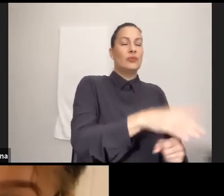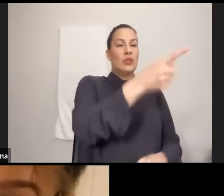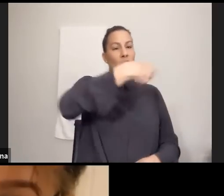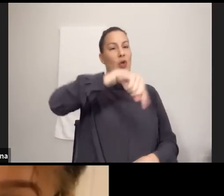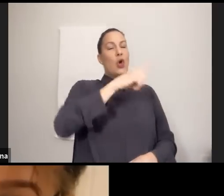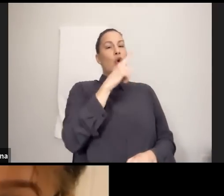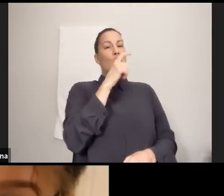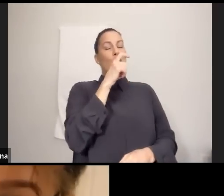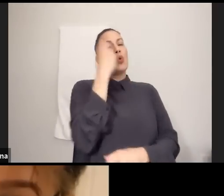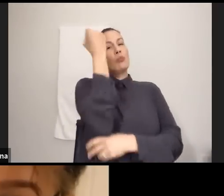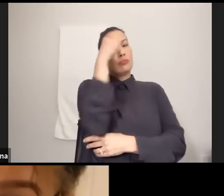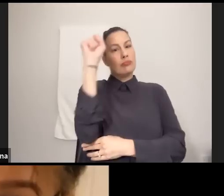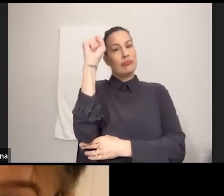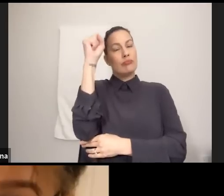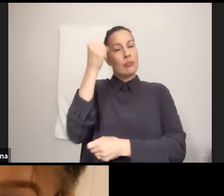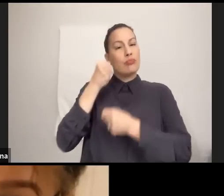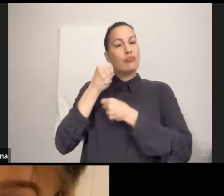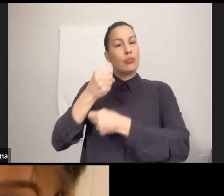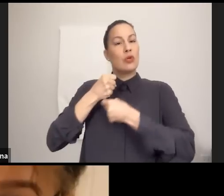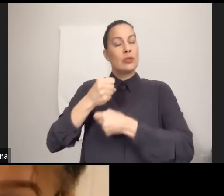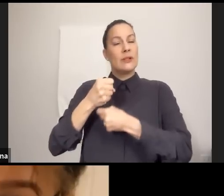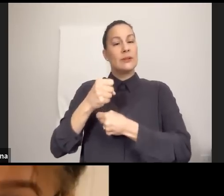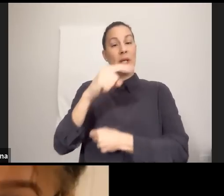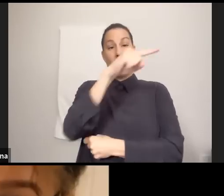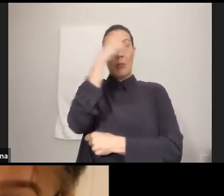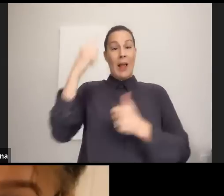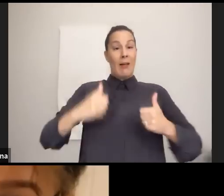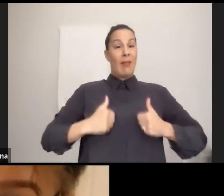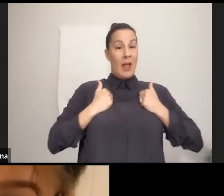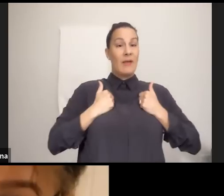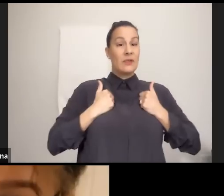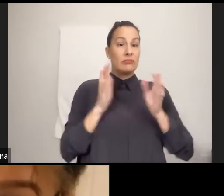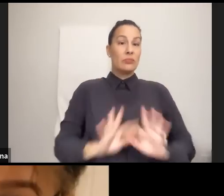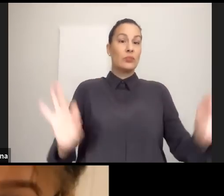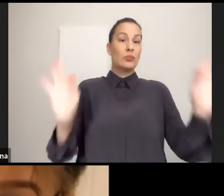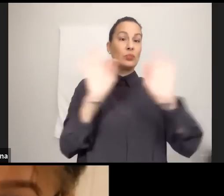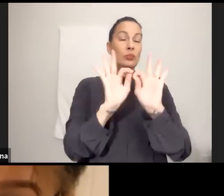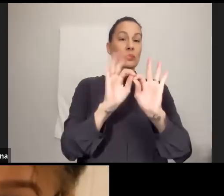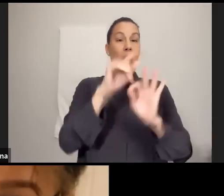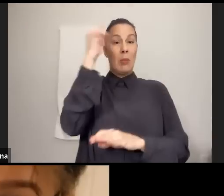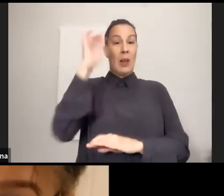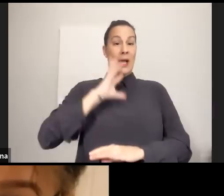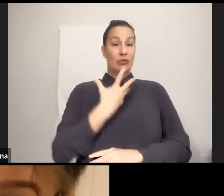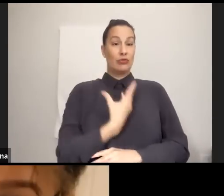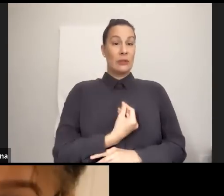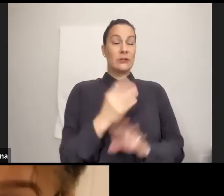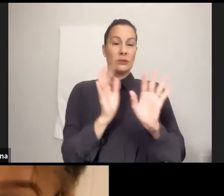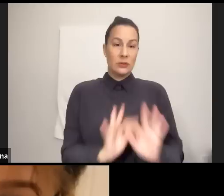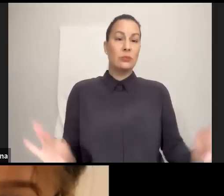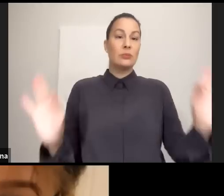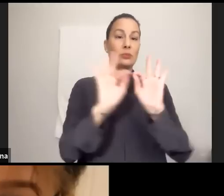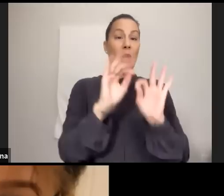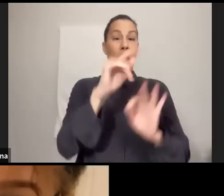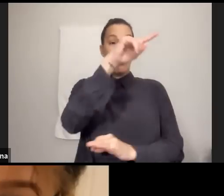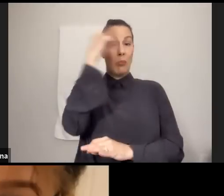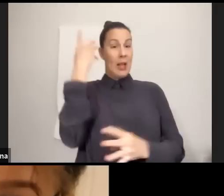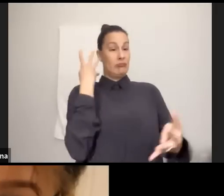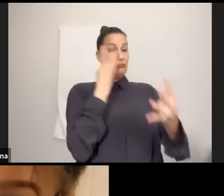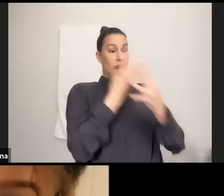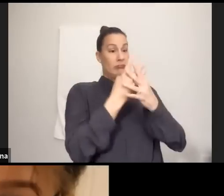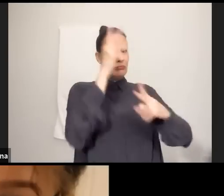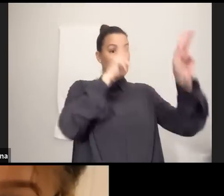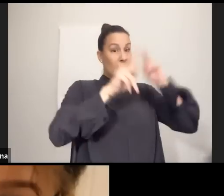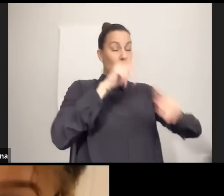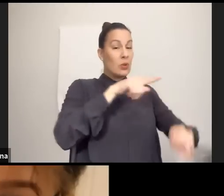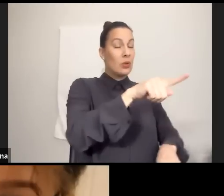Black lives matter. Black trans lives matter. Black incarcerated people matter, and